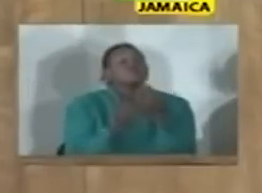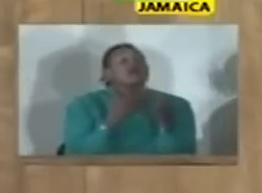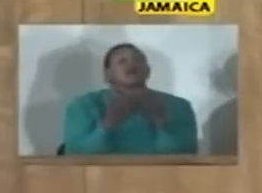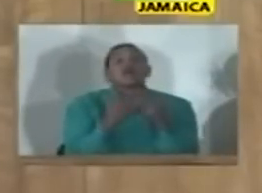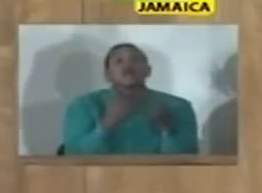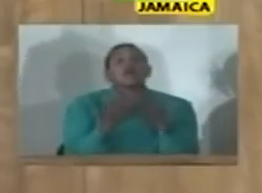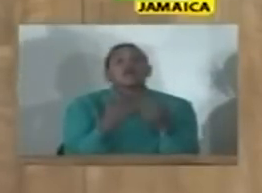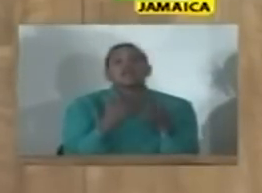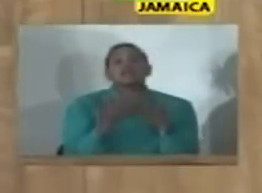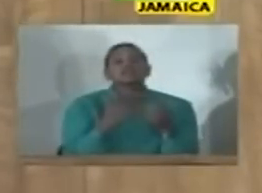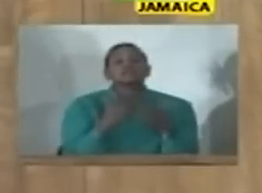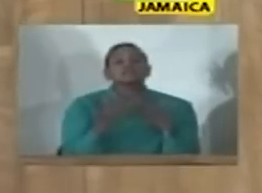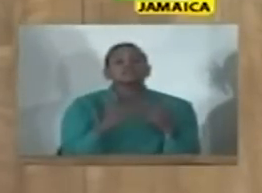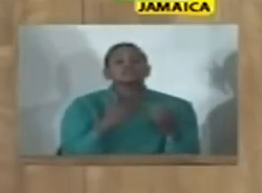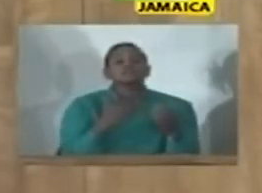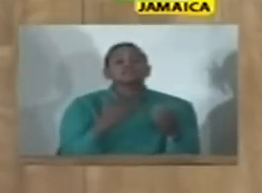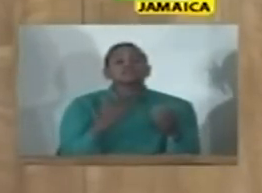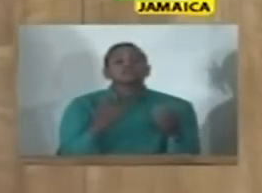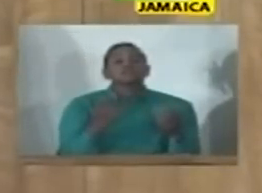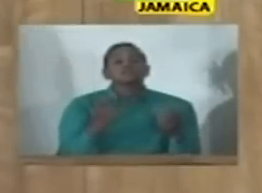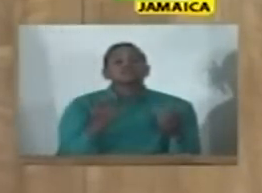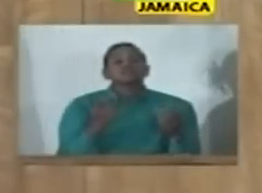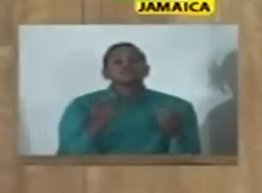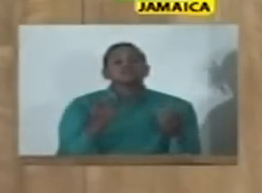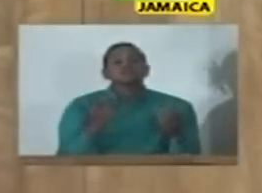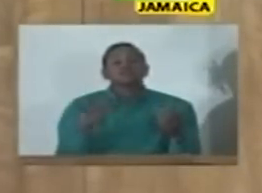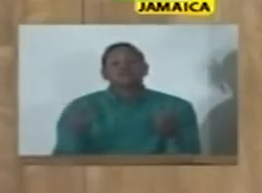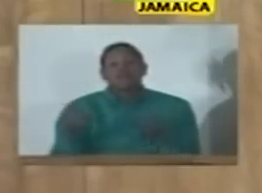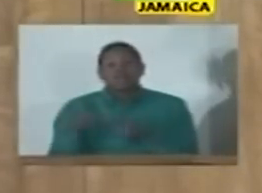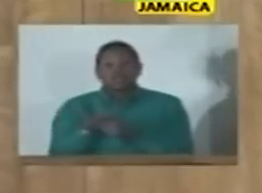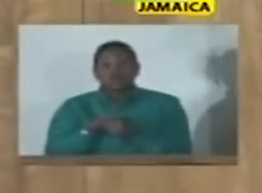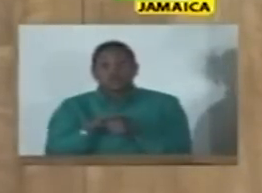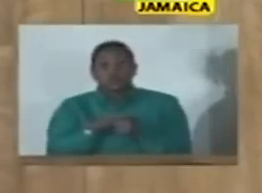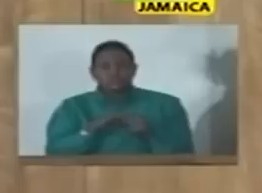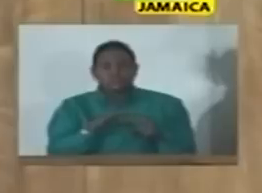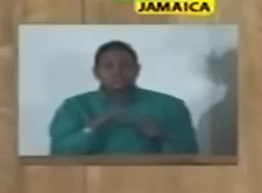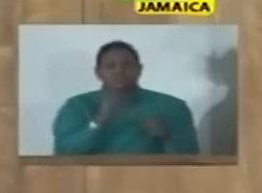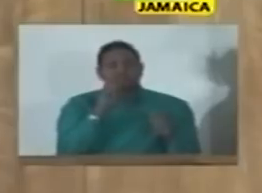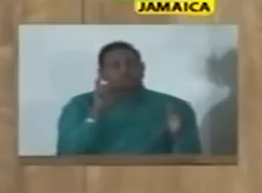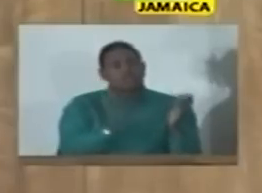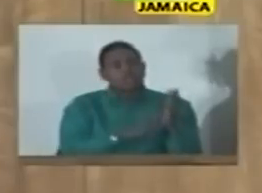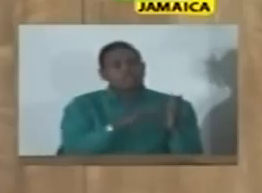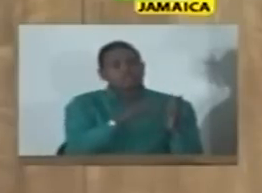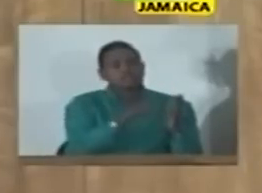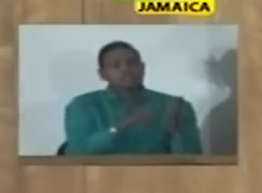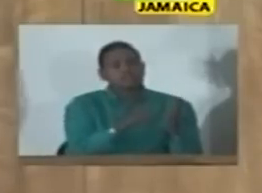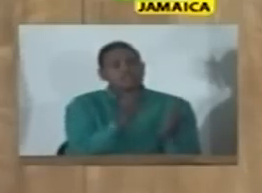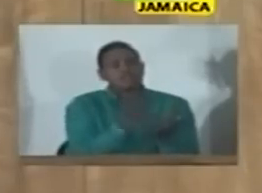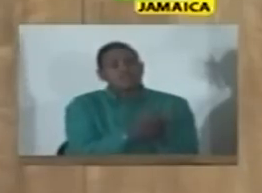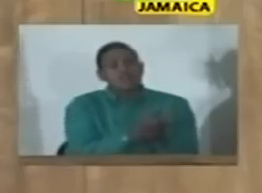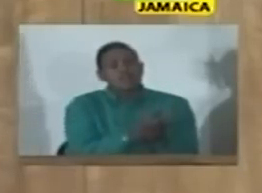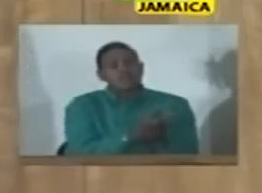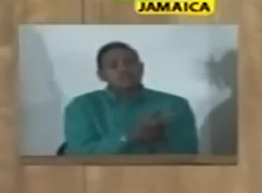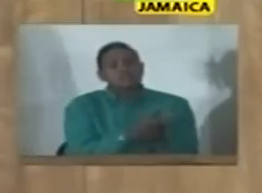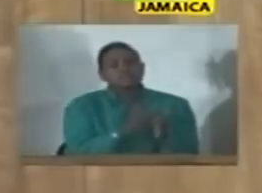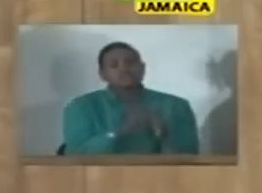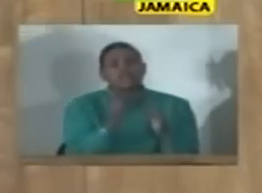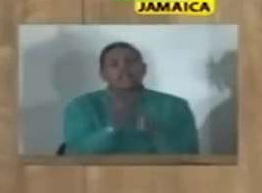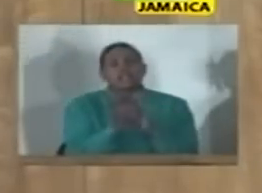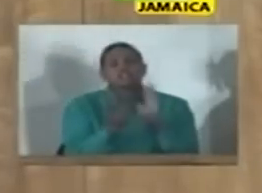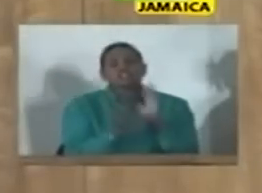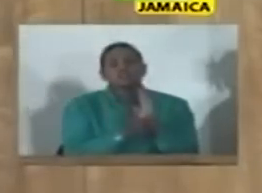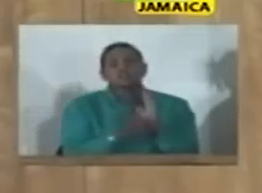regardless of whether the law of any jurisdiction recognizes the validity,